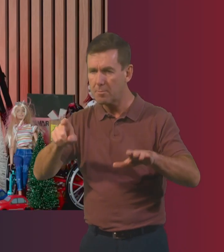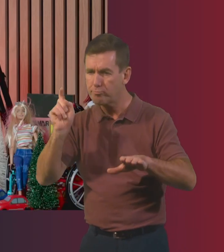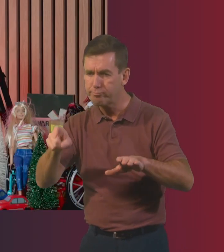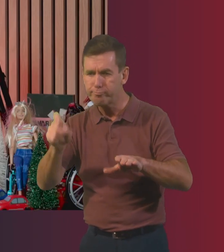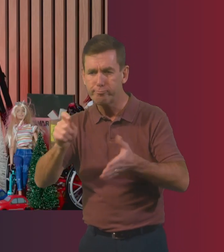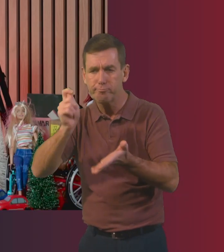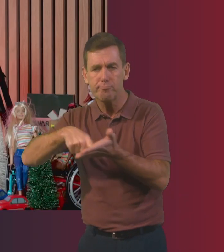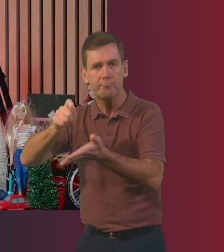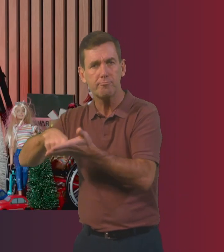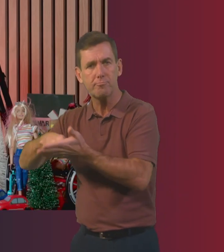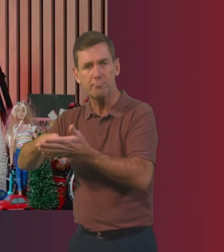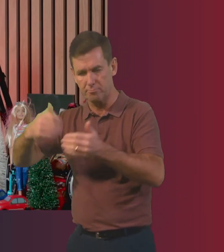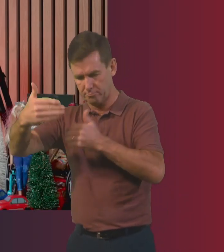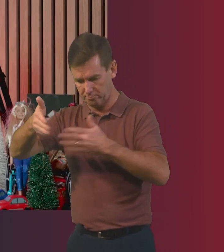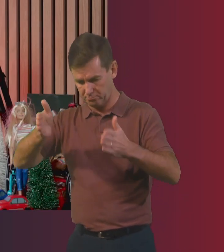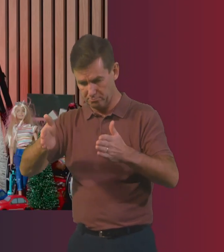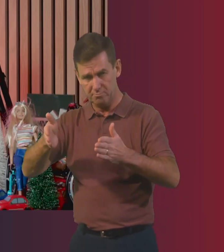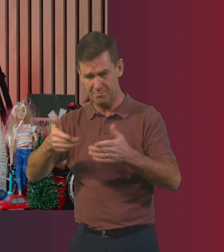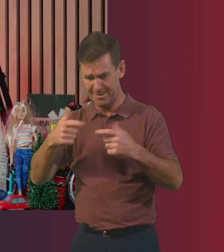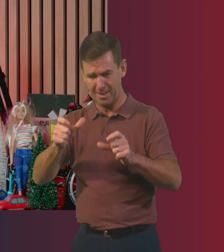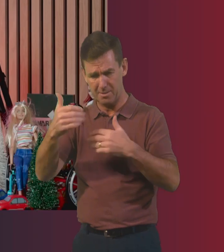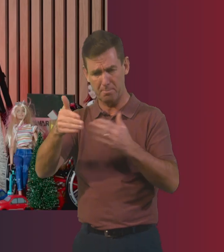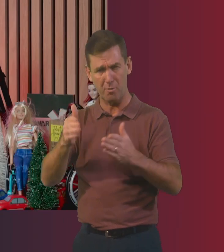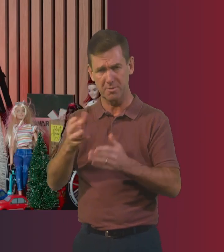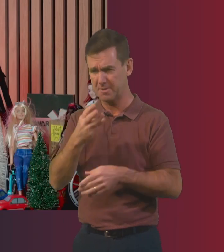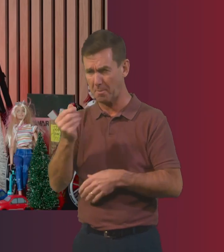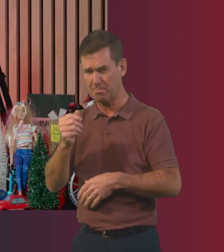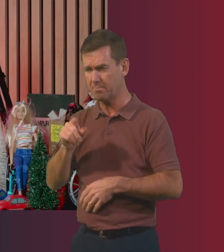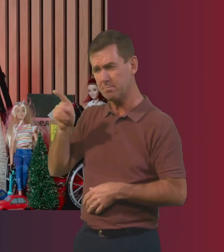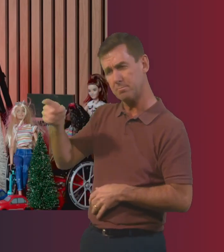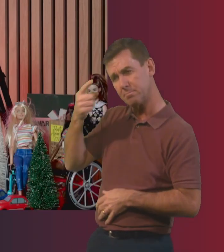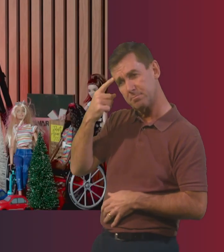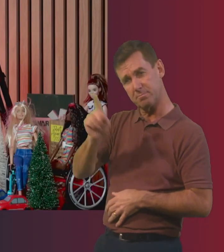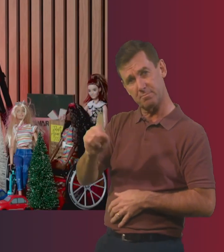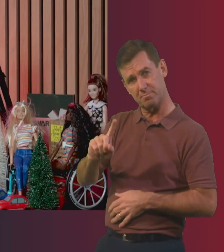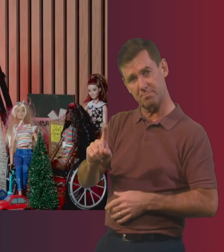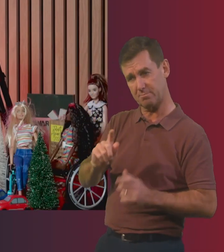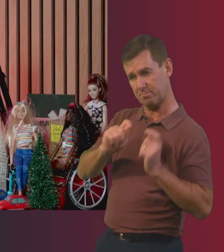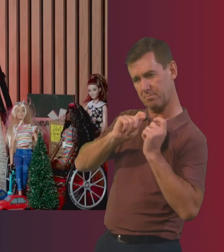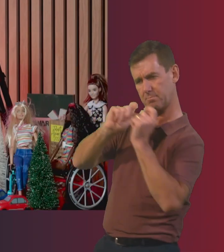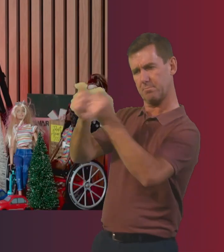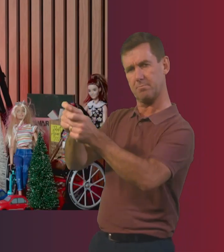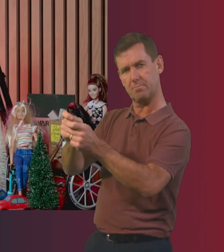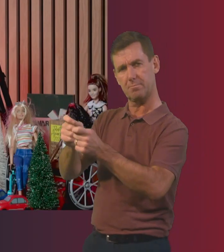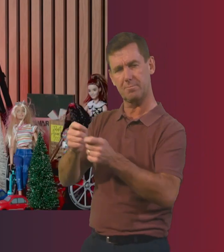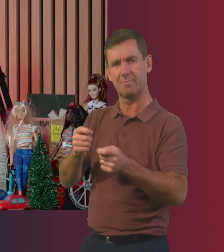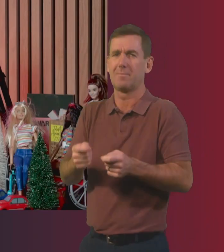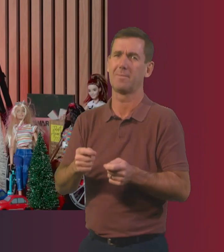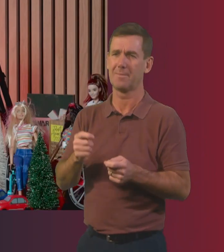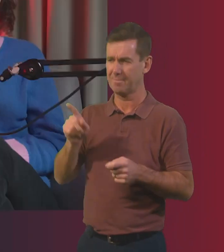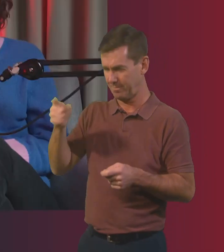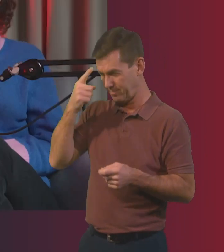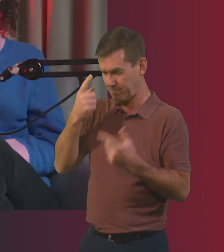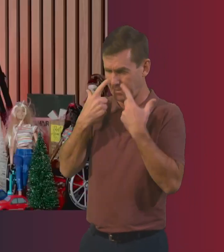some of them are still in their packaging, some of them not so much. But how would you feel about, I don't know, well, I keep saying the American term,